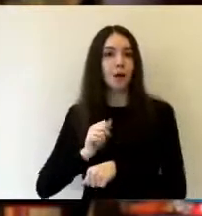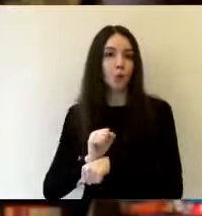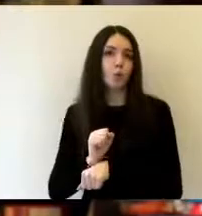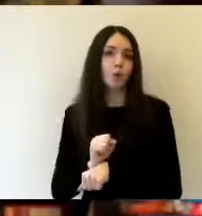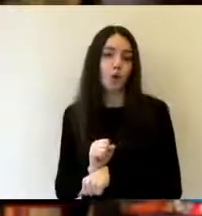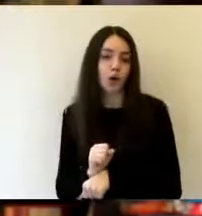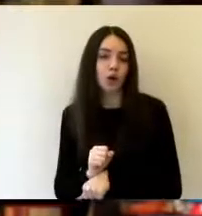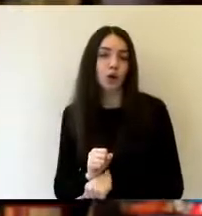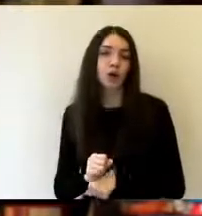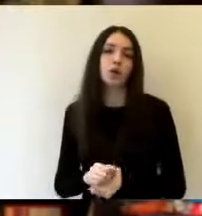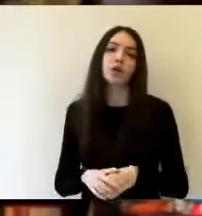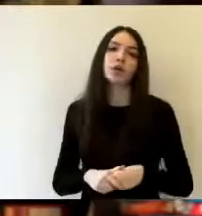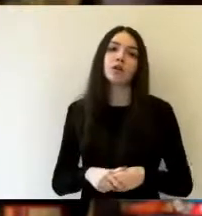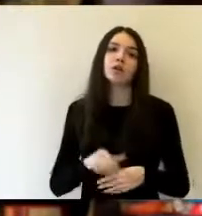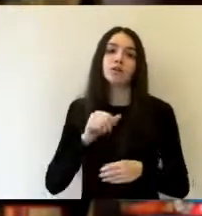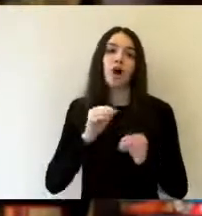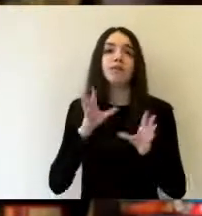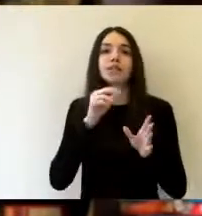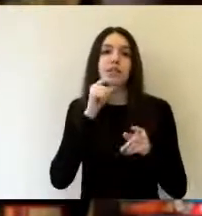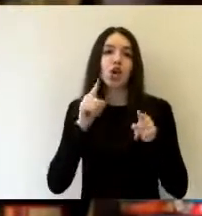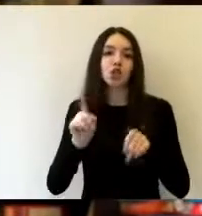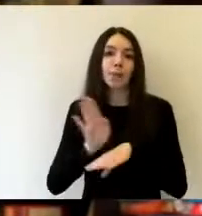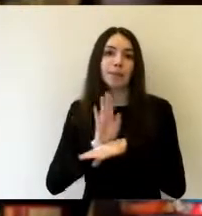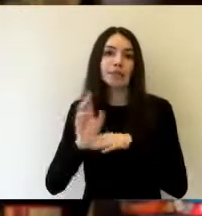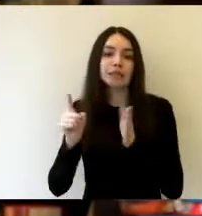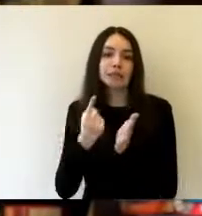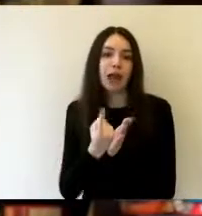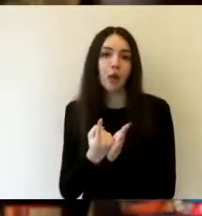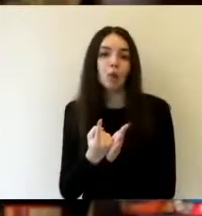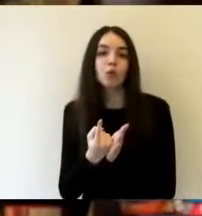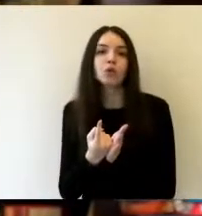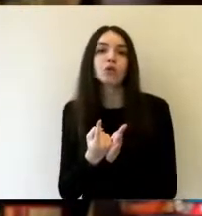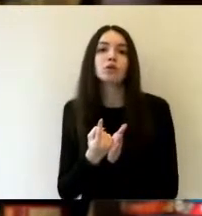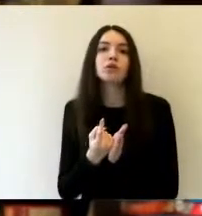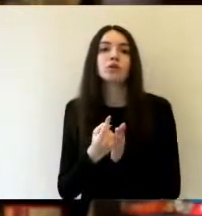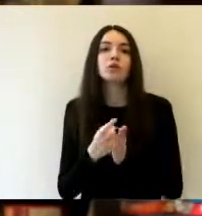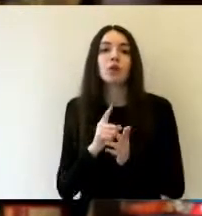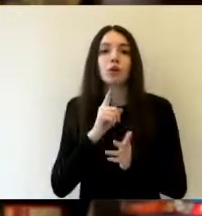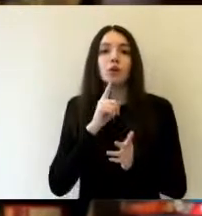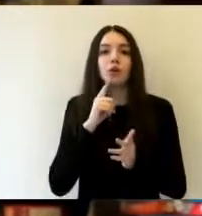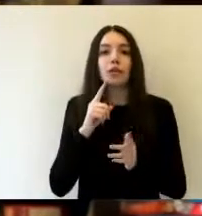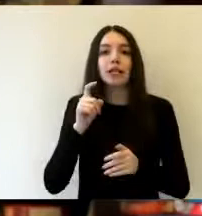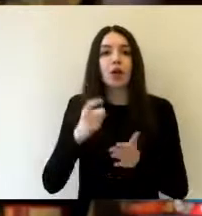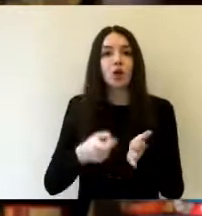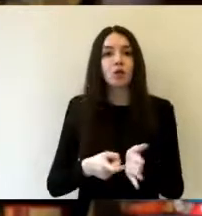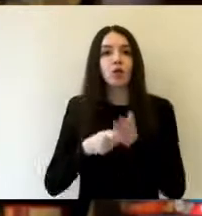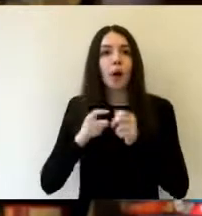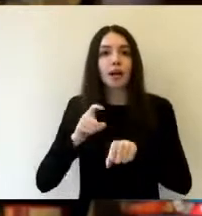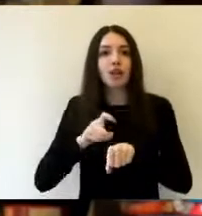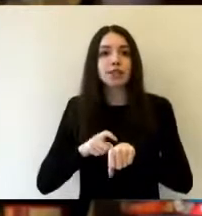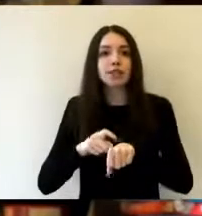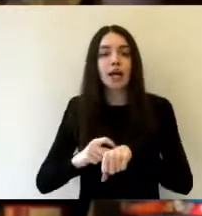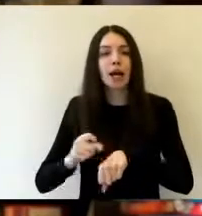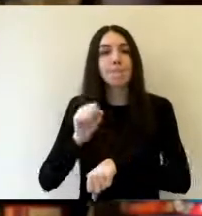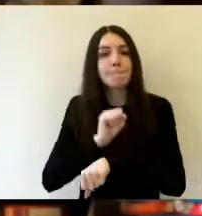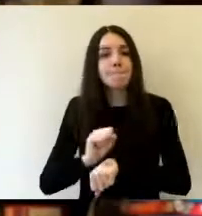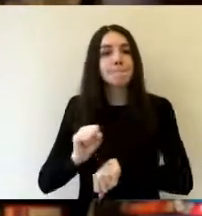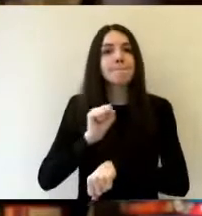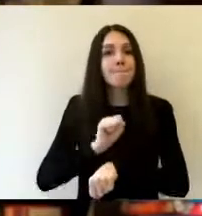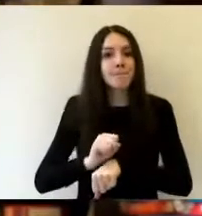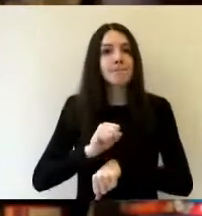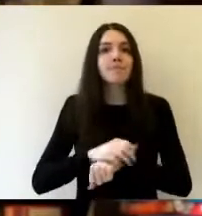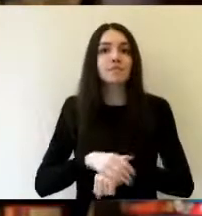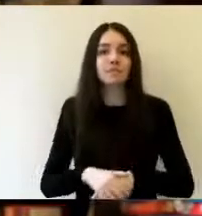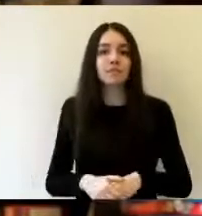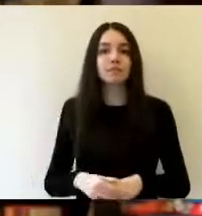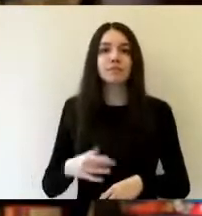time, generally speaking. They had work to do. So it's being willing to put in that time, which is why, I mean, it's lucky I did it when I did, when I was